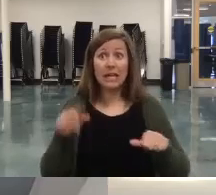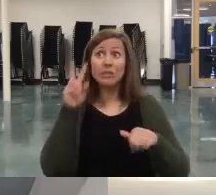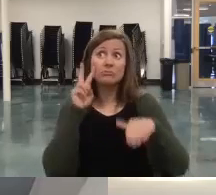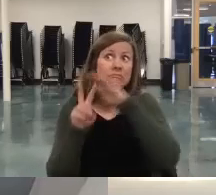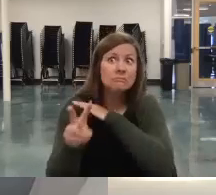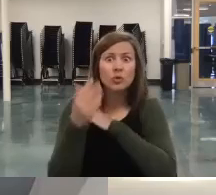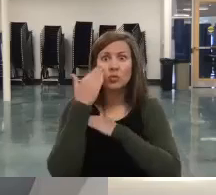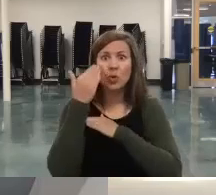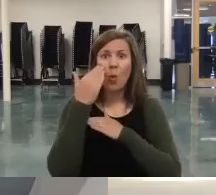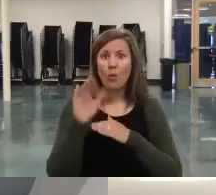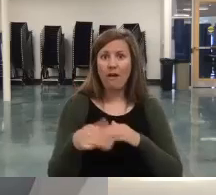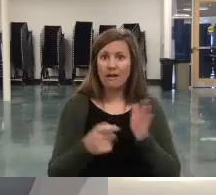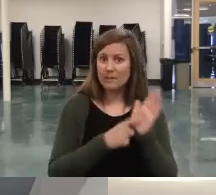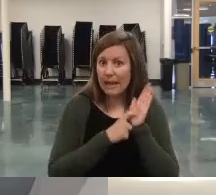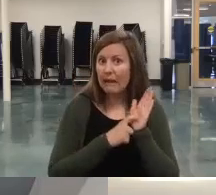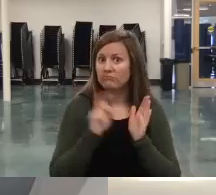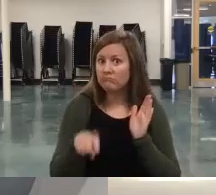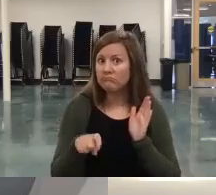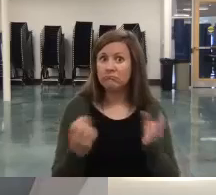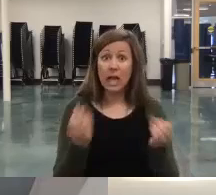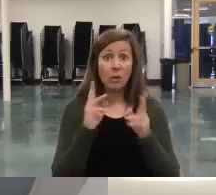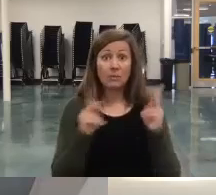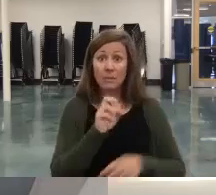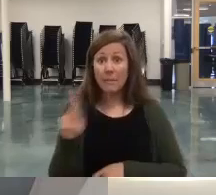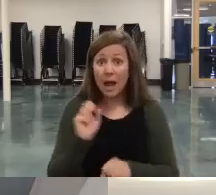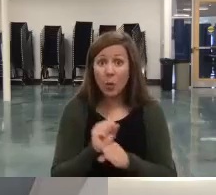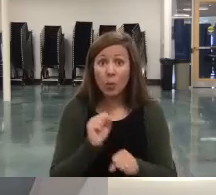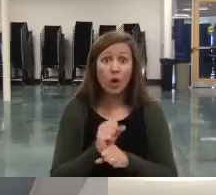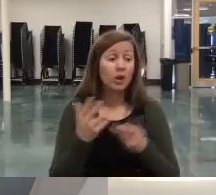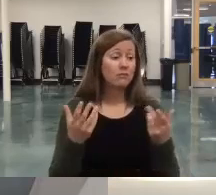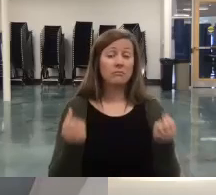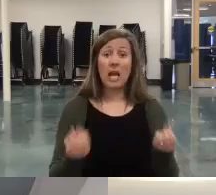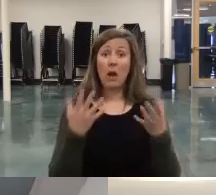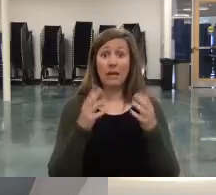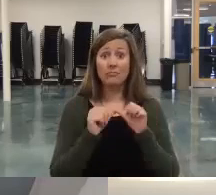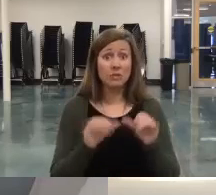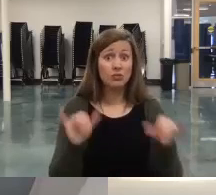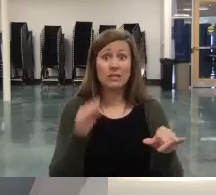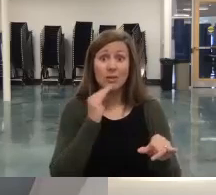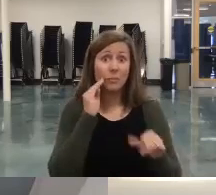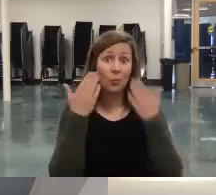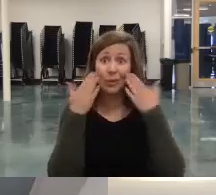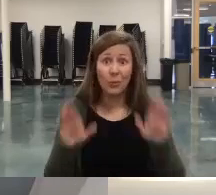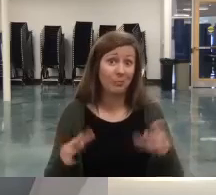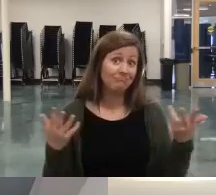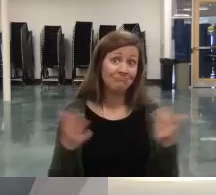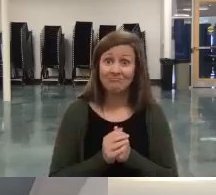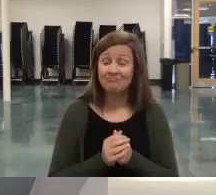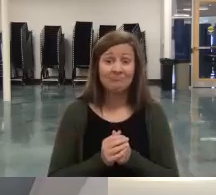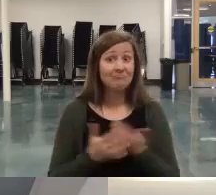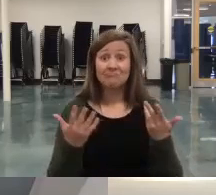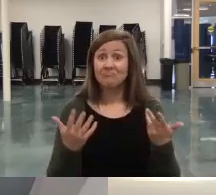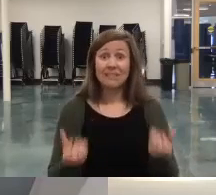is going to be. We don't know how many people are returning to work. We don't know how many will continue to stay home. We don't know how many will